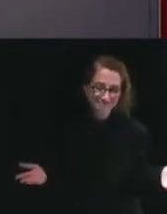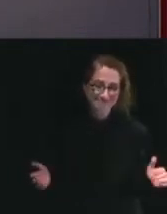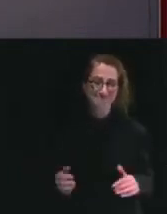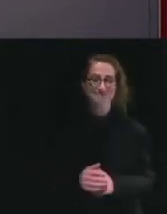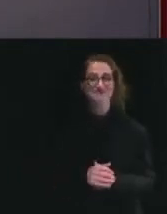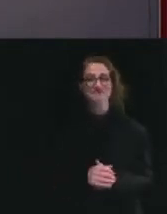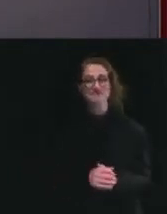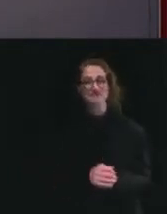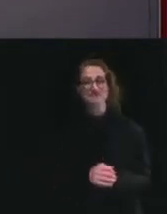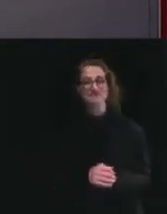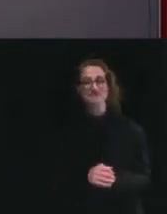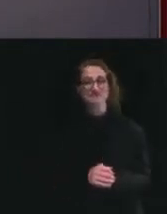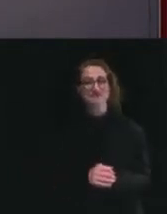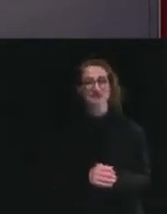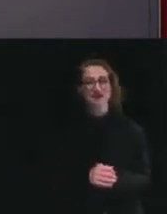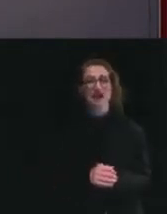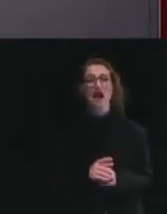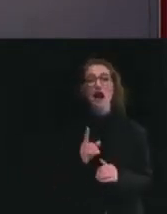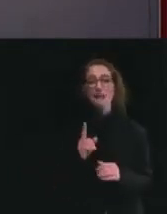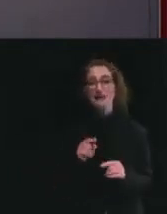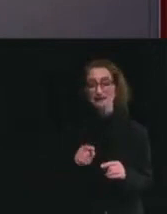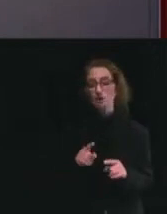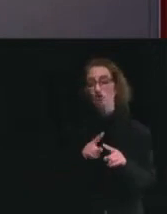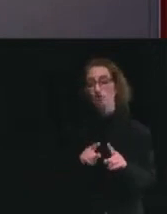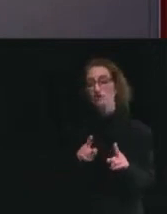reserves, and this is relatively interesting,